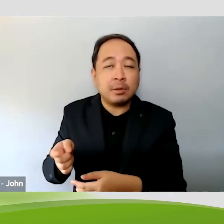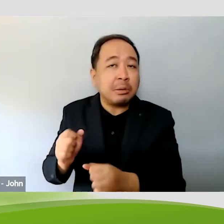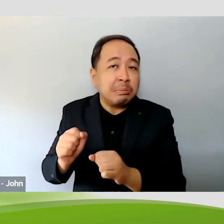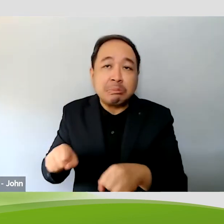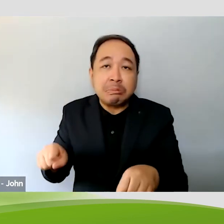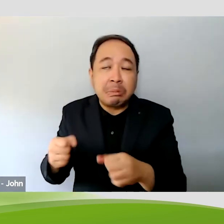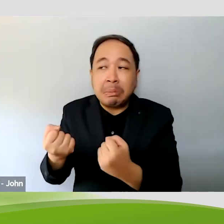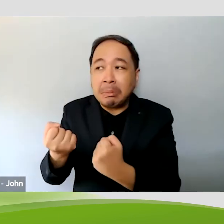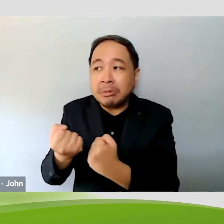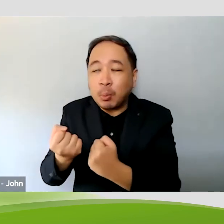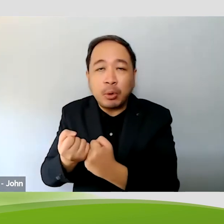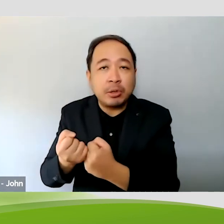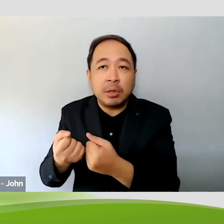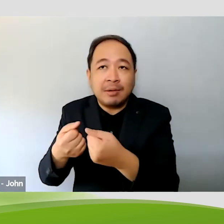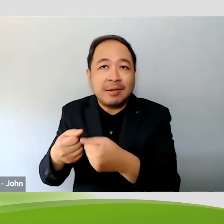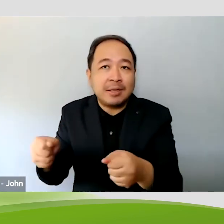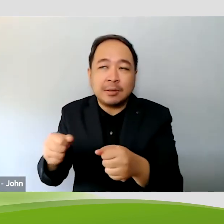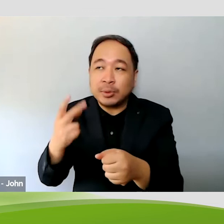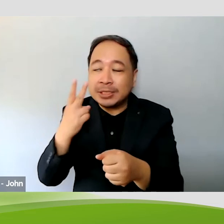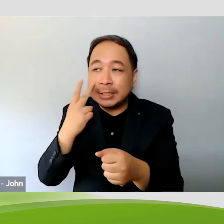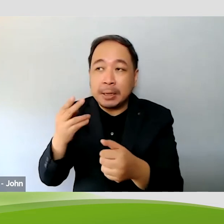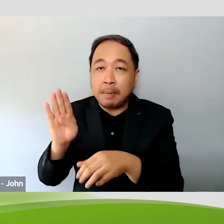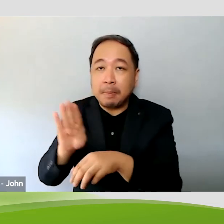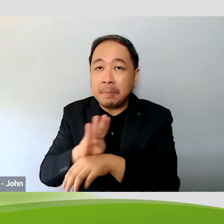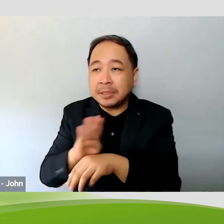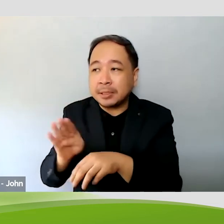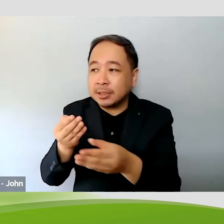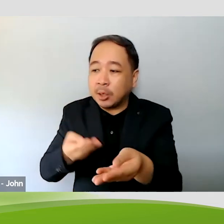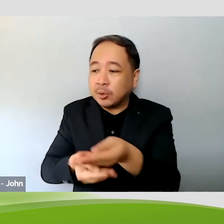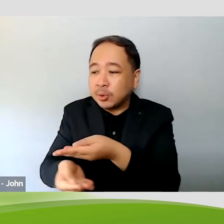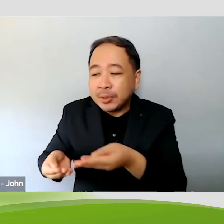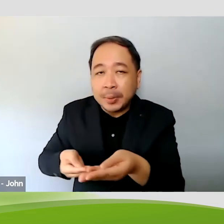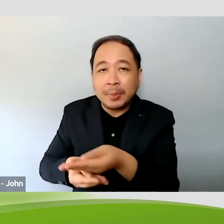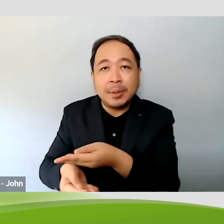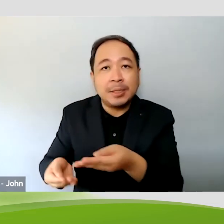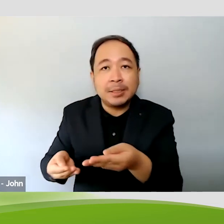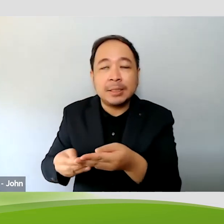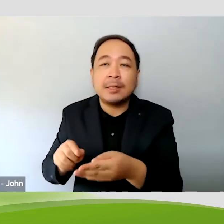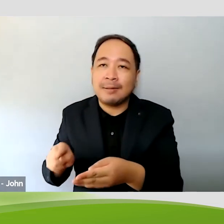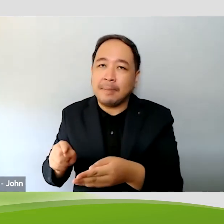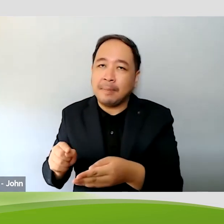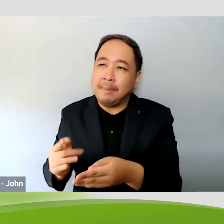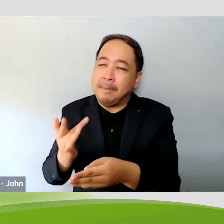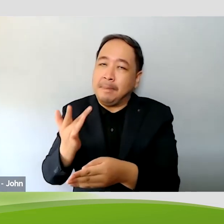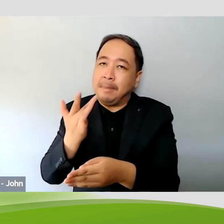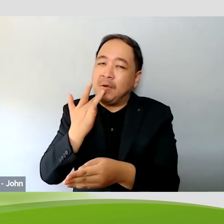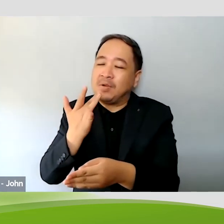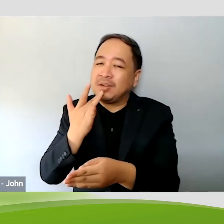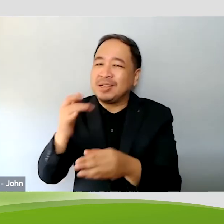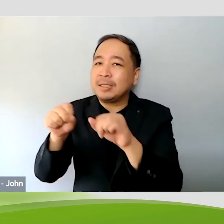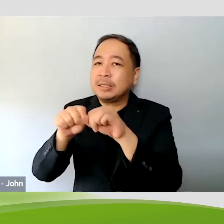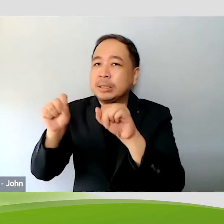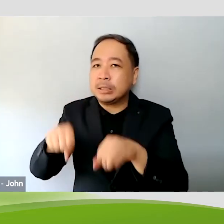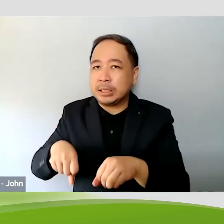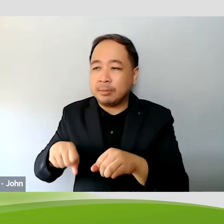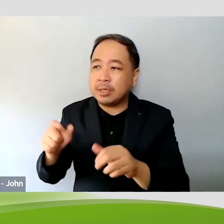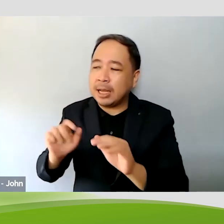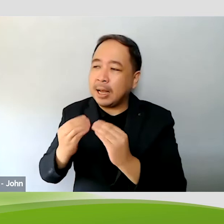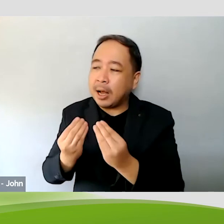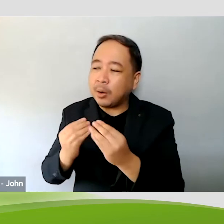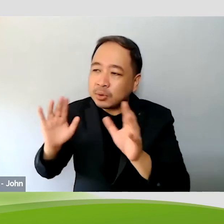assistance, particularly in trade and commerce. So maintaining these preferential systems and enhance this preferential